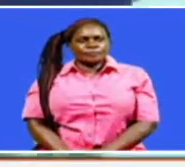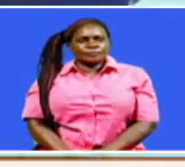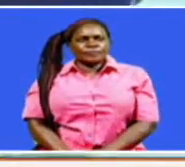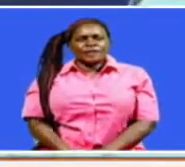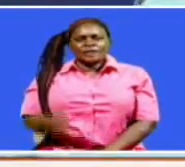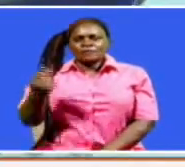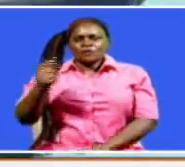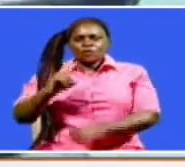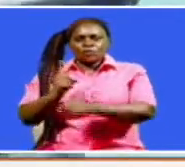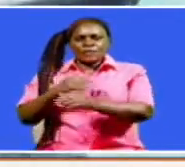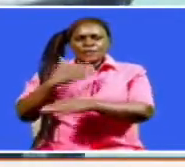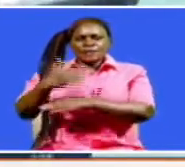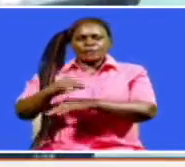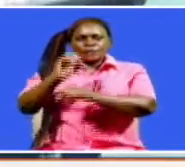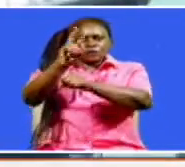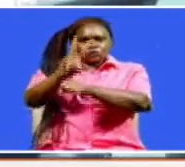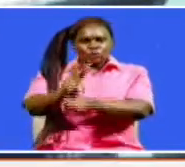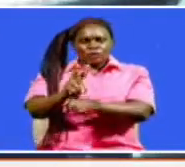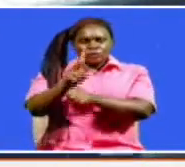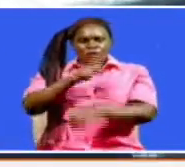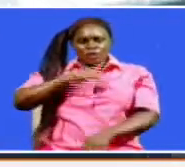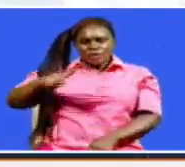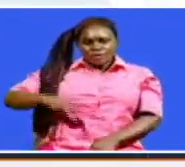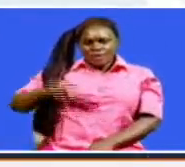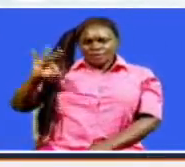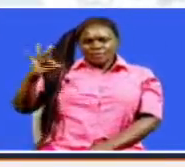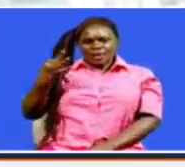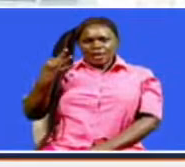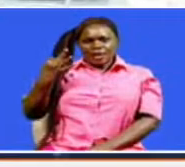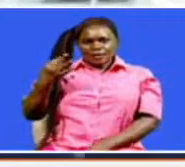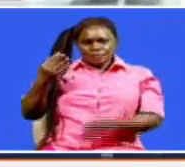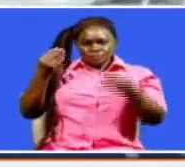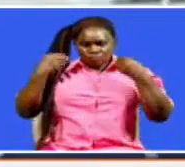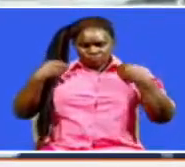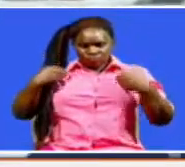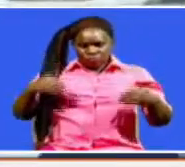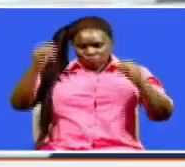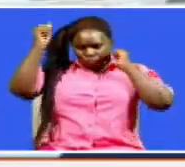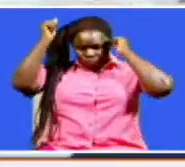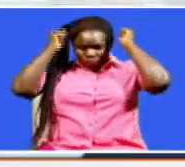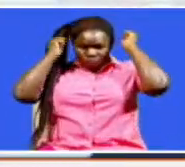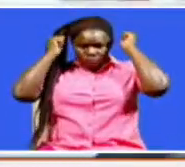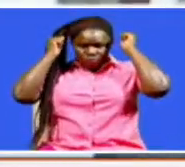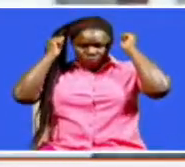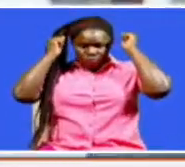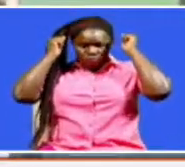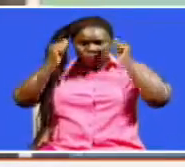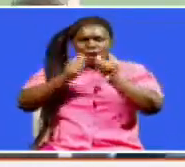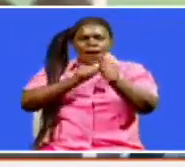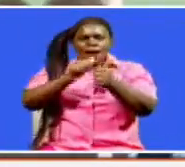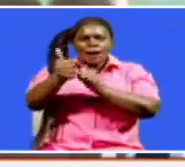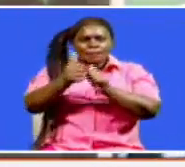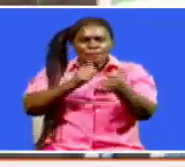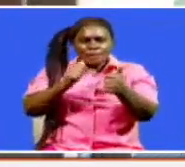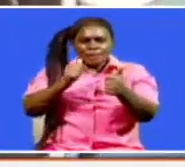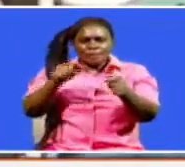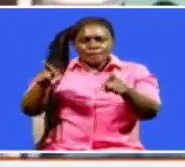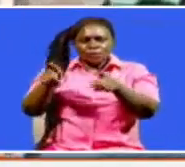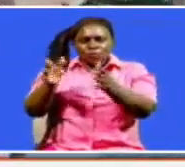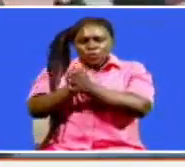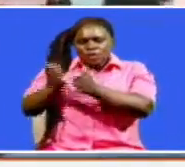A few minutes after noon, King Charles III, wearing his Royal Marines tie as Captain General, and Queen